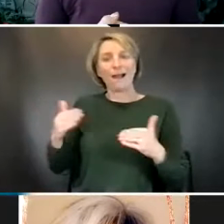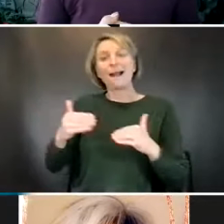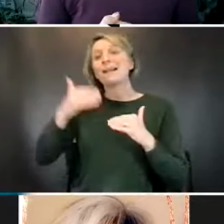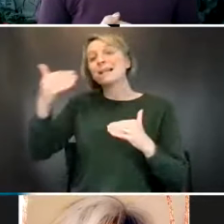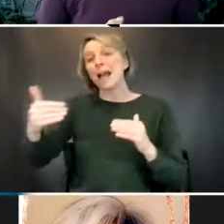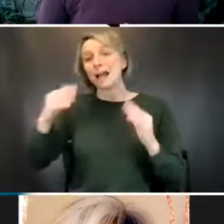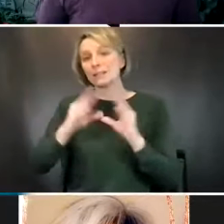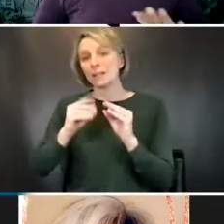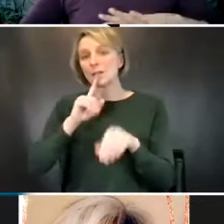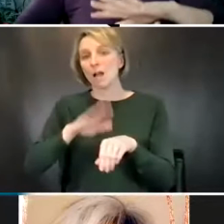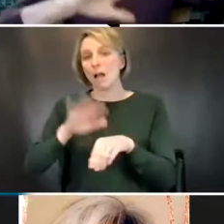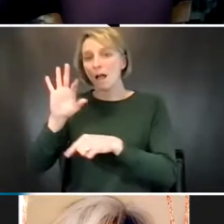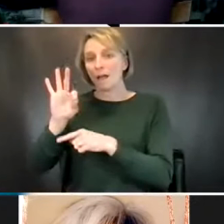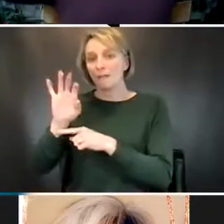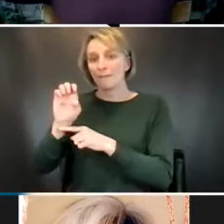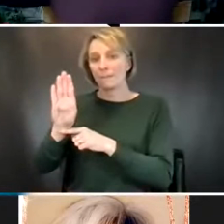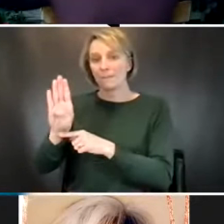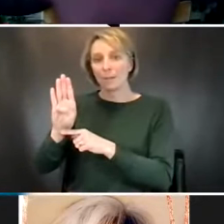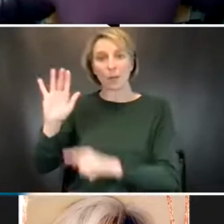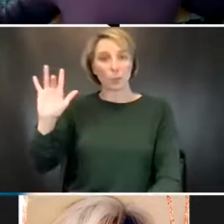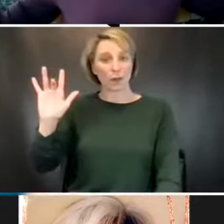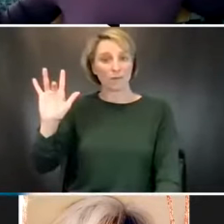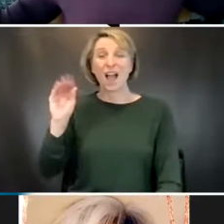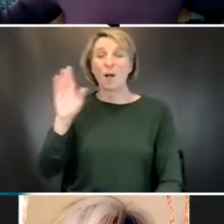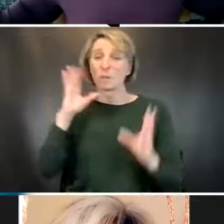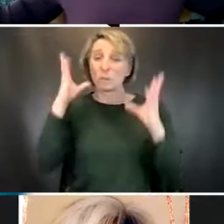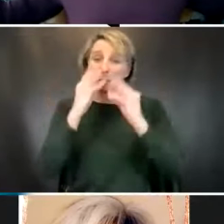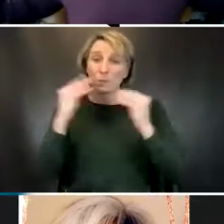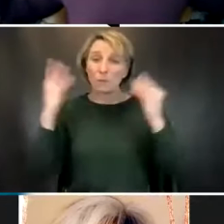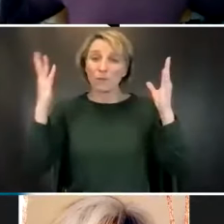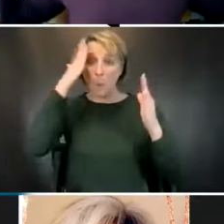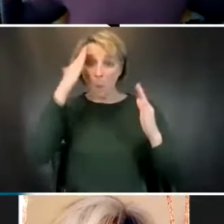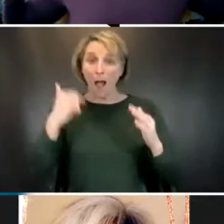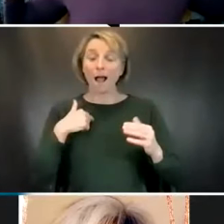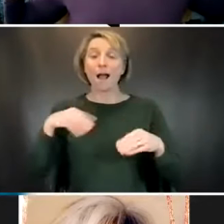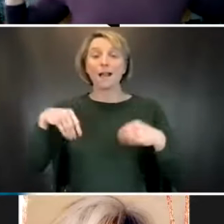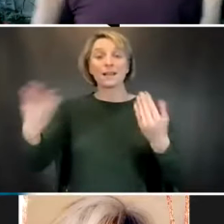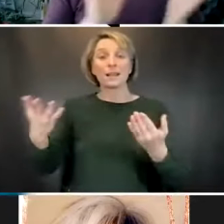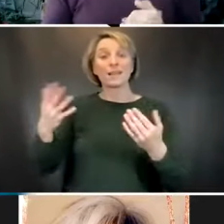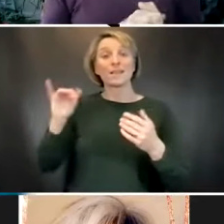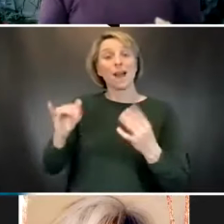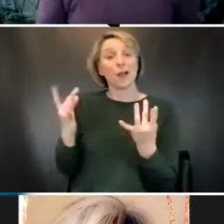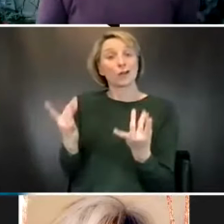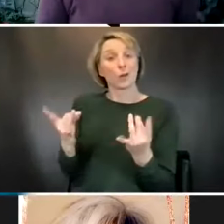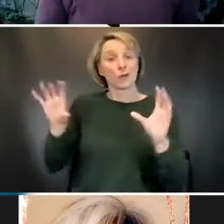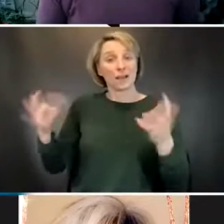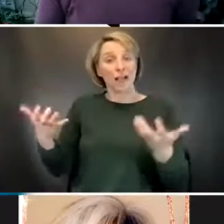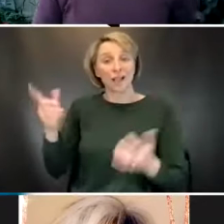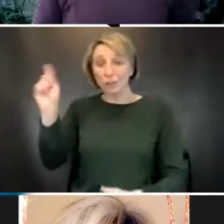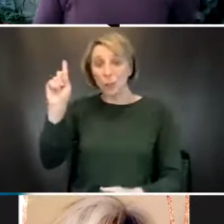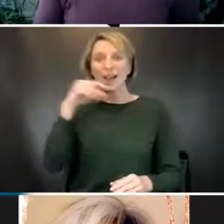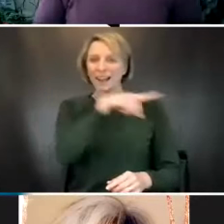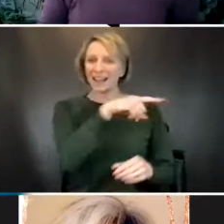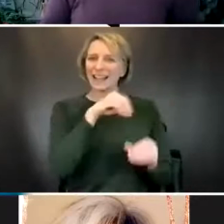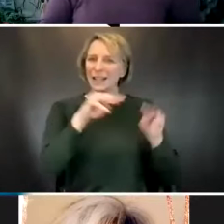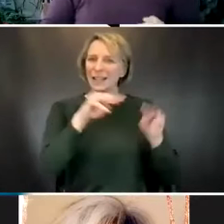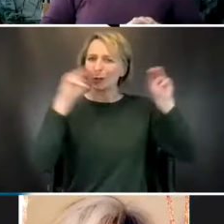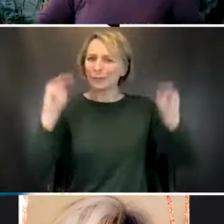February, and it's lovely because it's in front of this beautiful artwork by, now I can't think of her